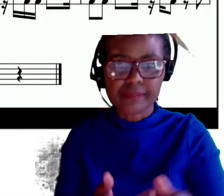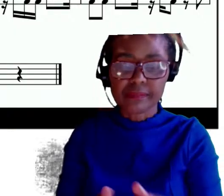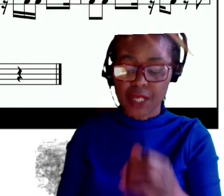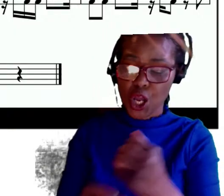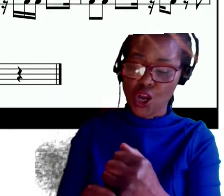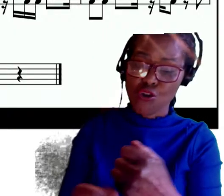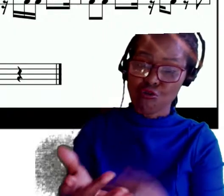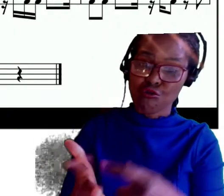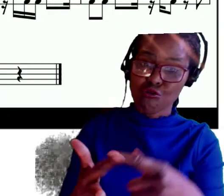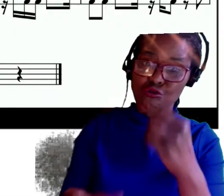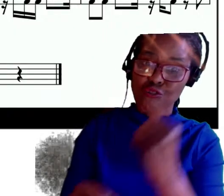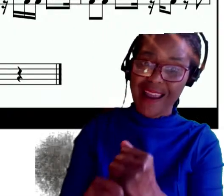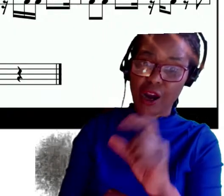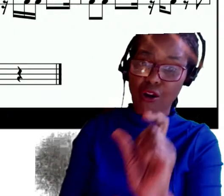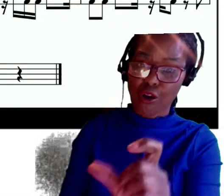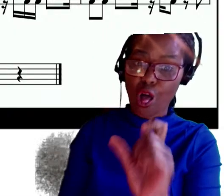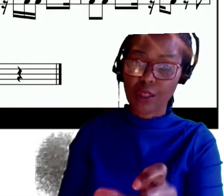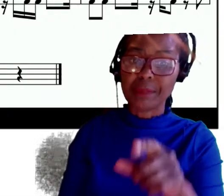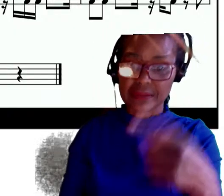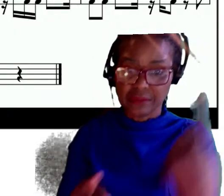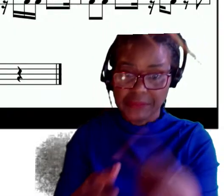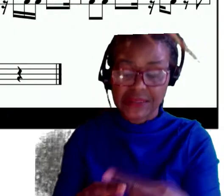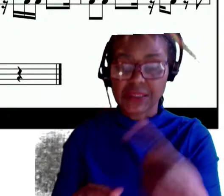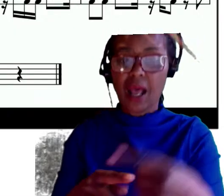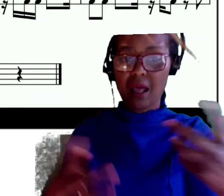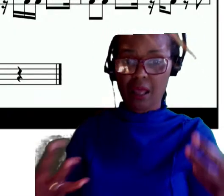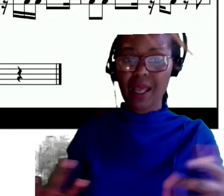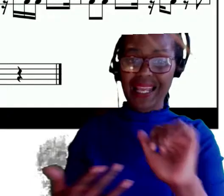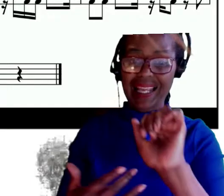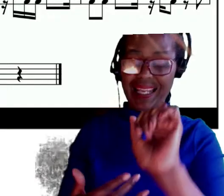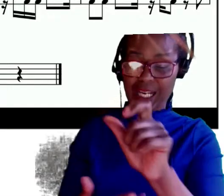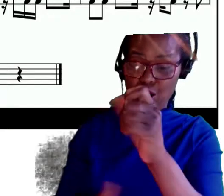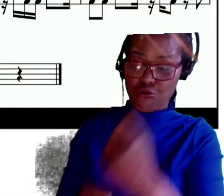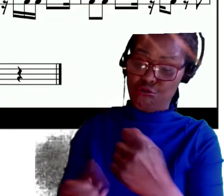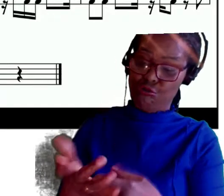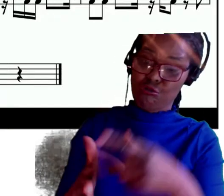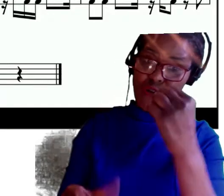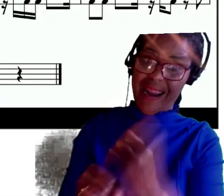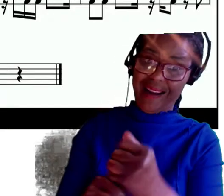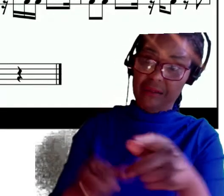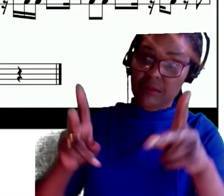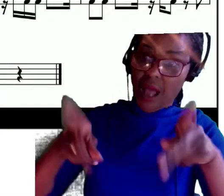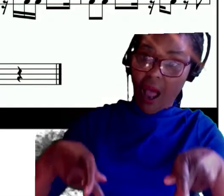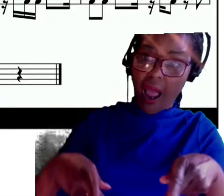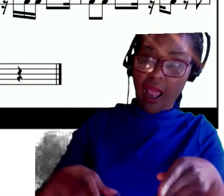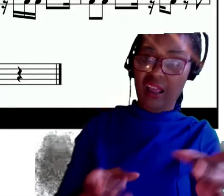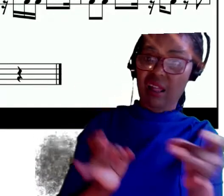cut up, fucked up. Gregory dies forgotten, and that is also fucked up.